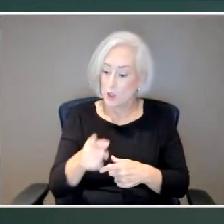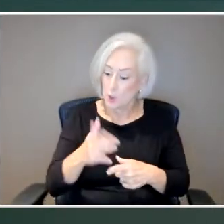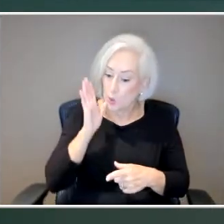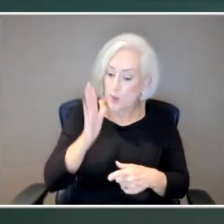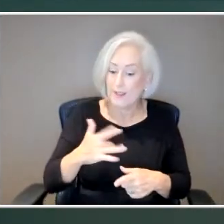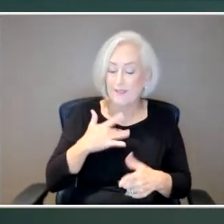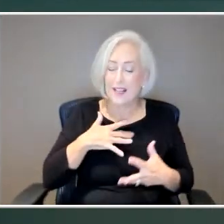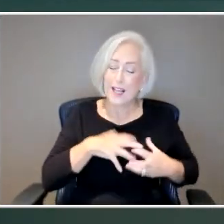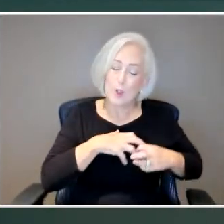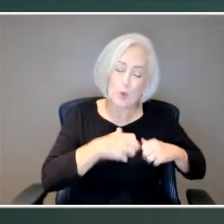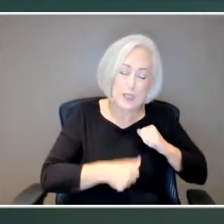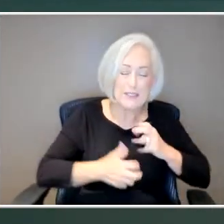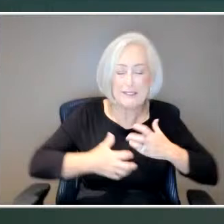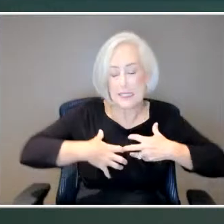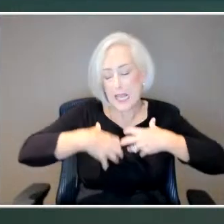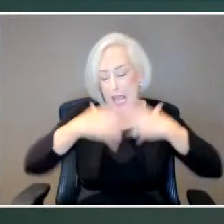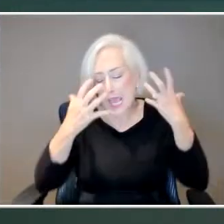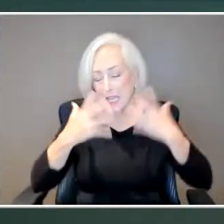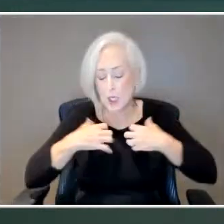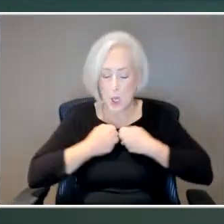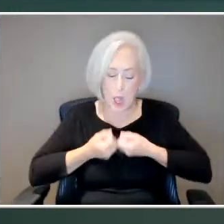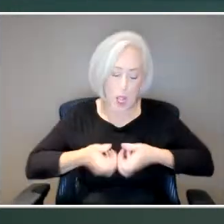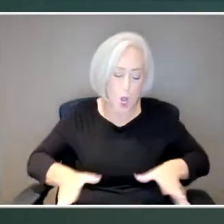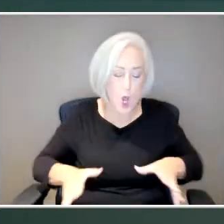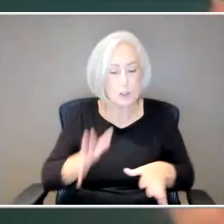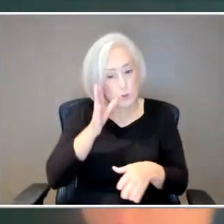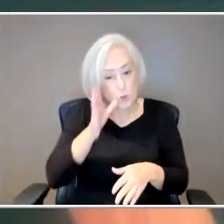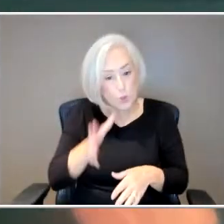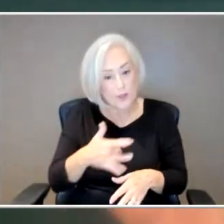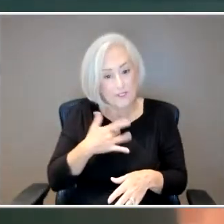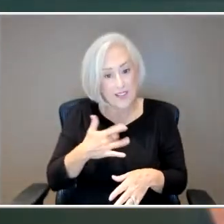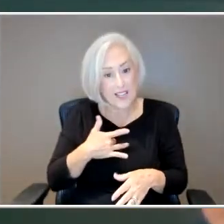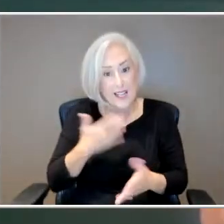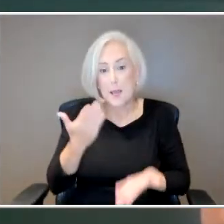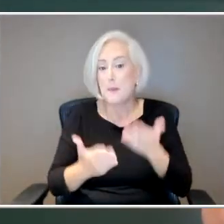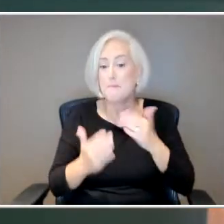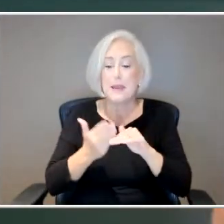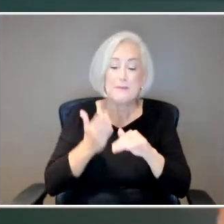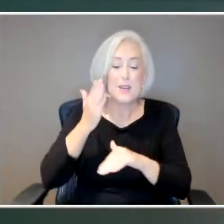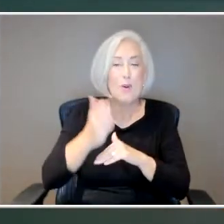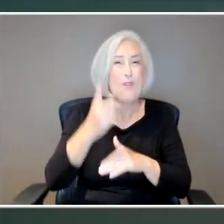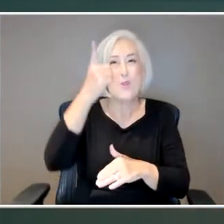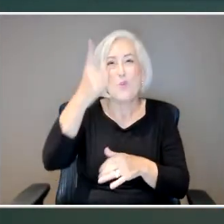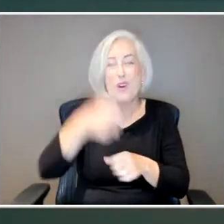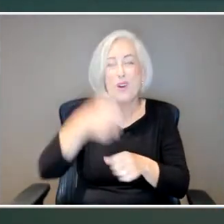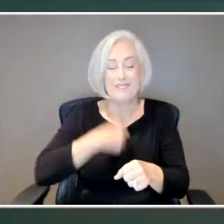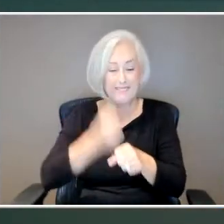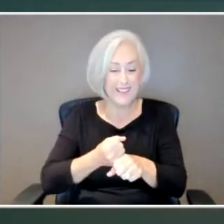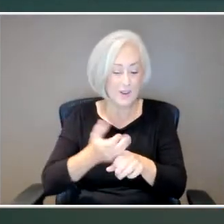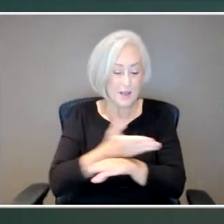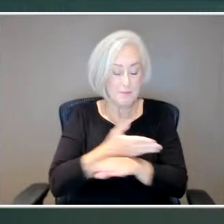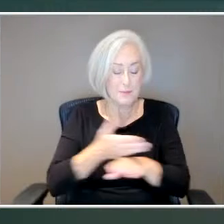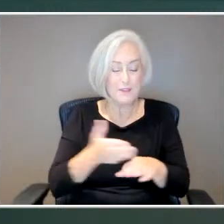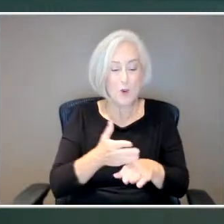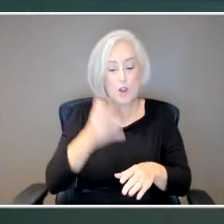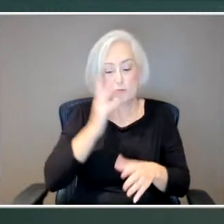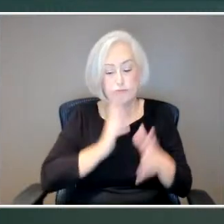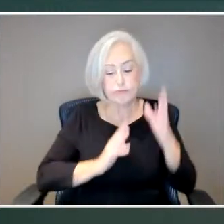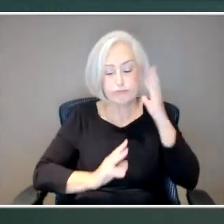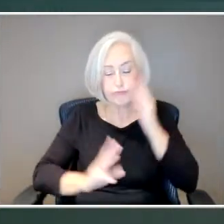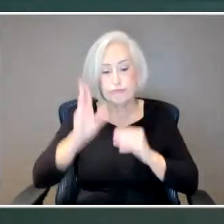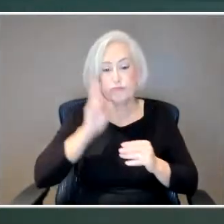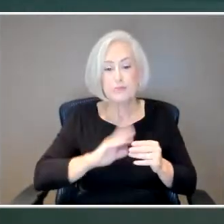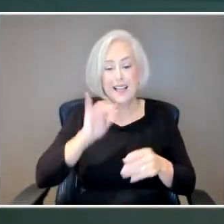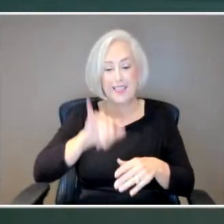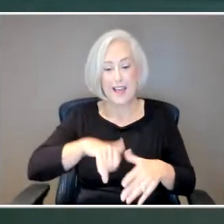and anger and all of those things. And for some people, it might be a year or more after they go through the main part of their treatment before they